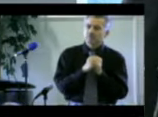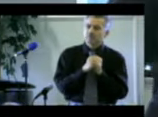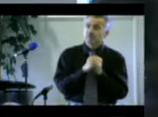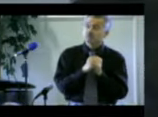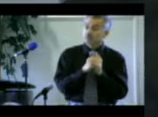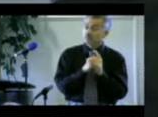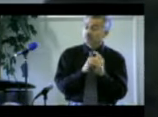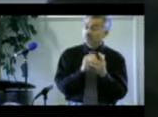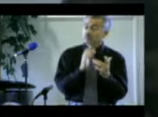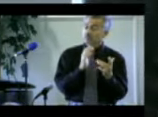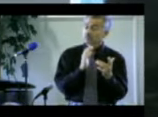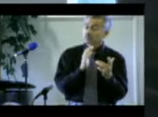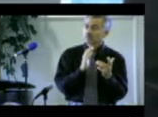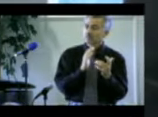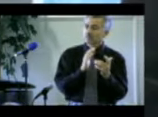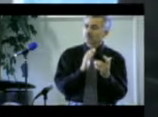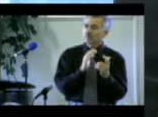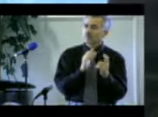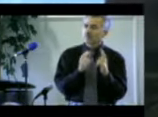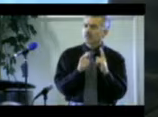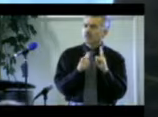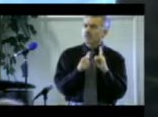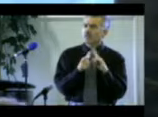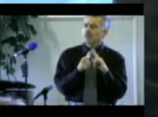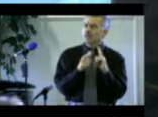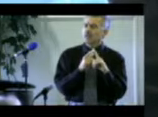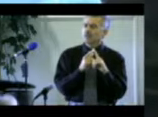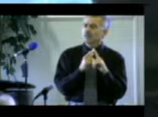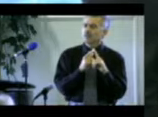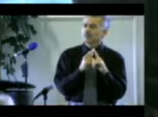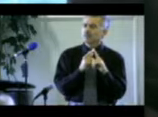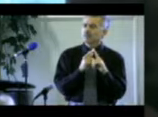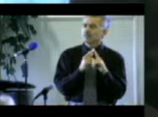good at something doesn't always make a person wealthy.